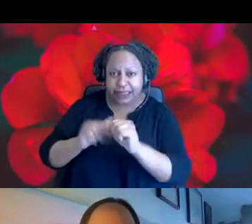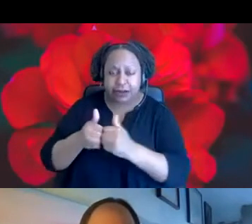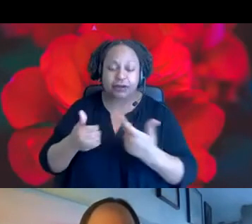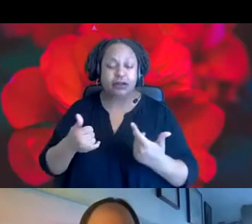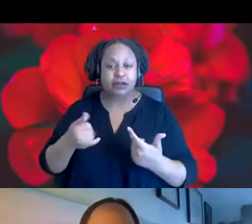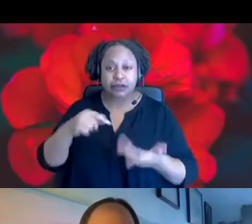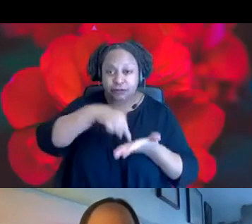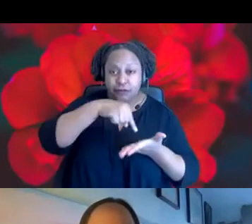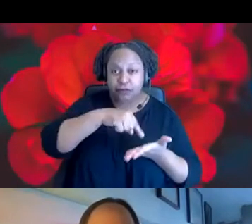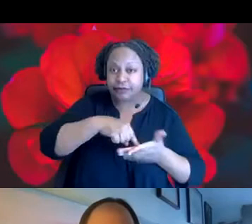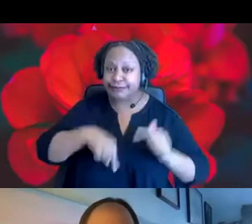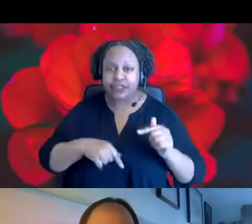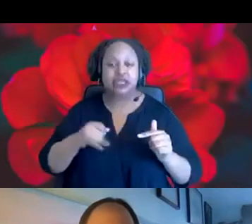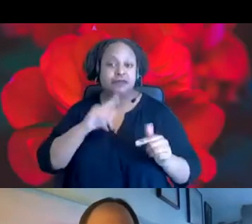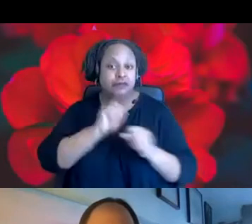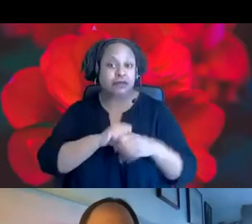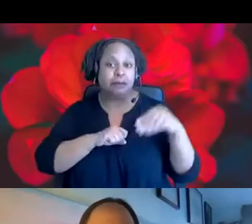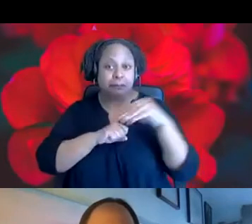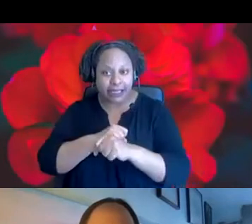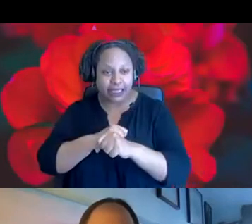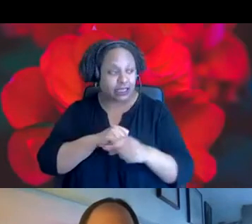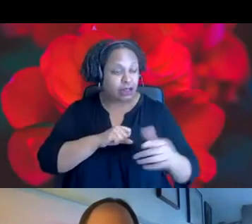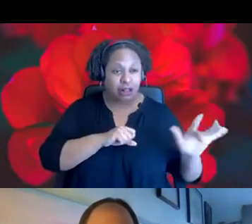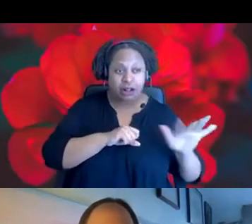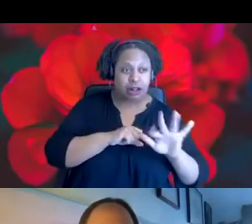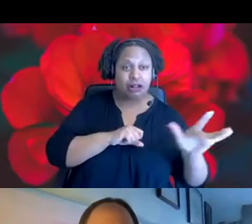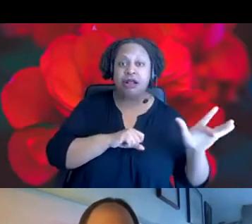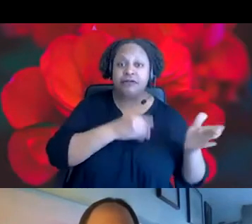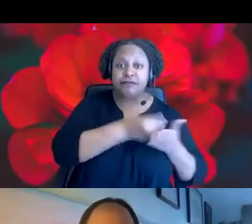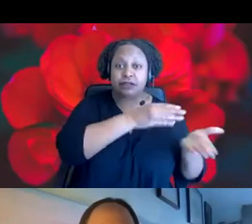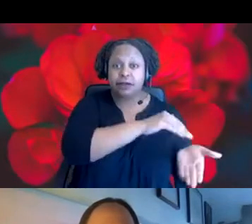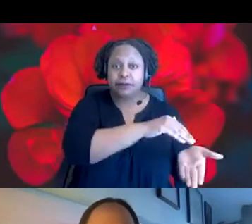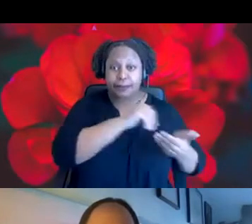pay them and could find funds or funding,